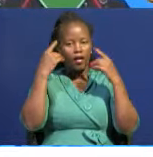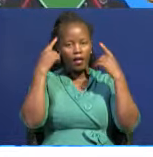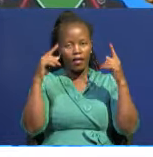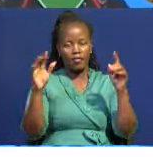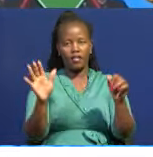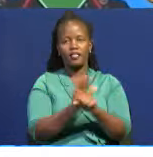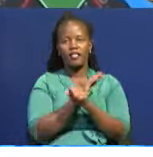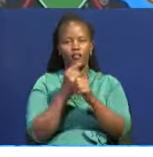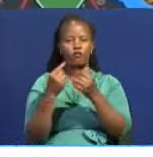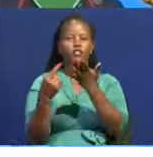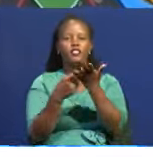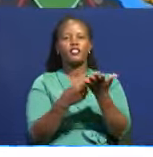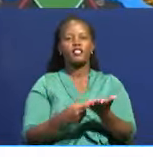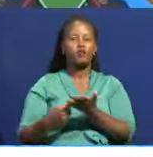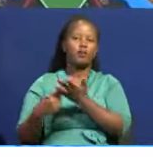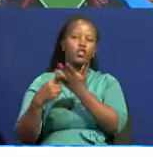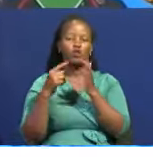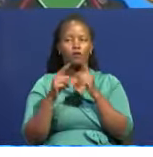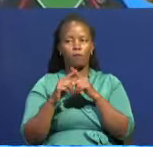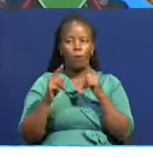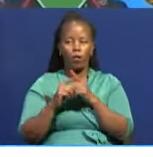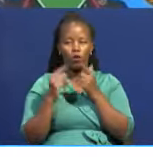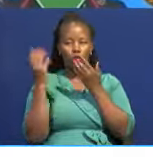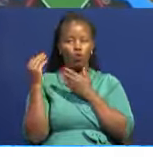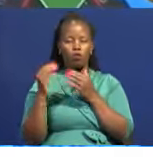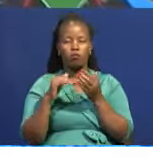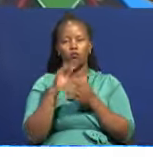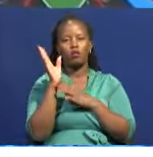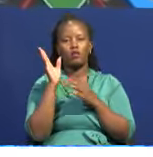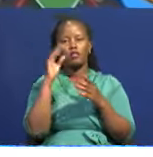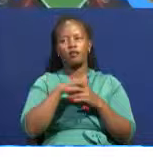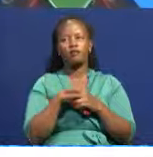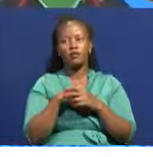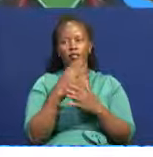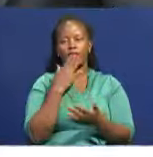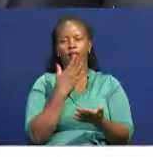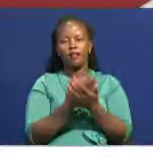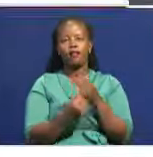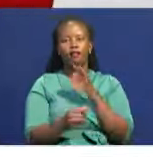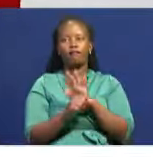successful deliberations, and we look forward to your inputs. Thank you so much.